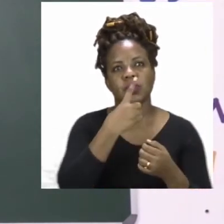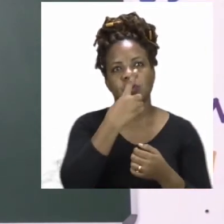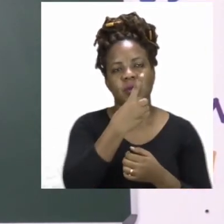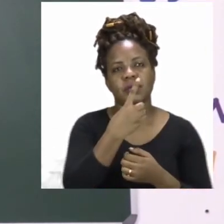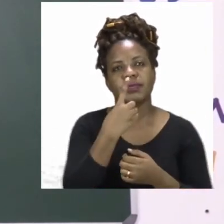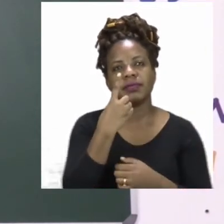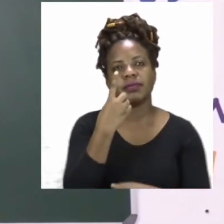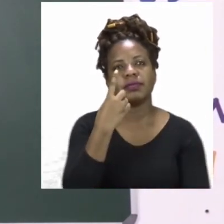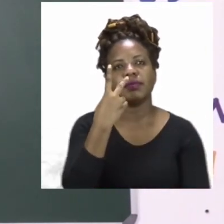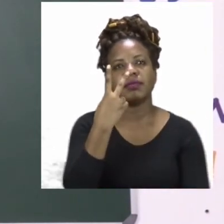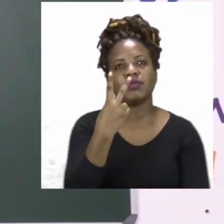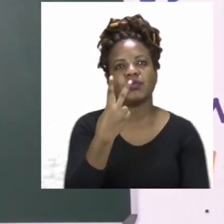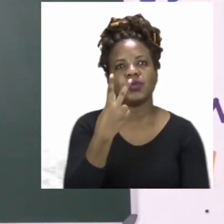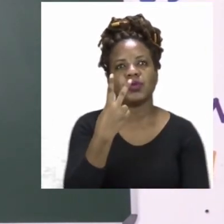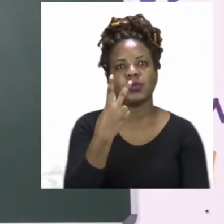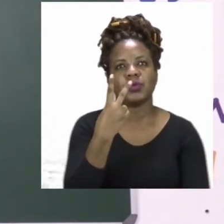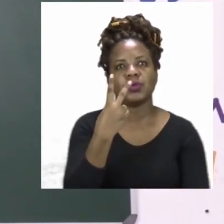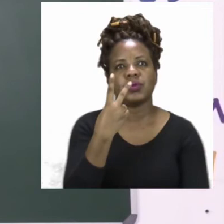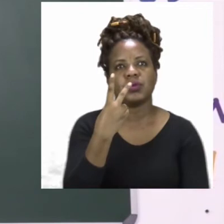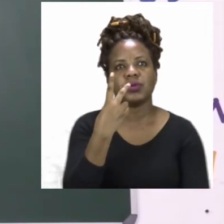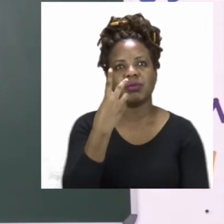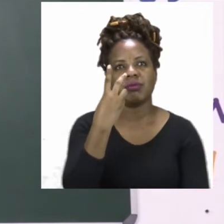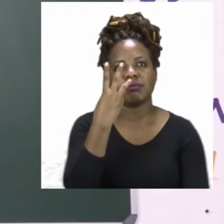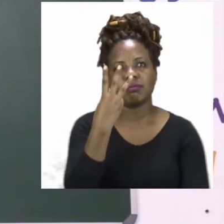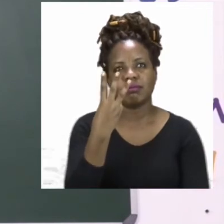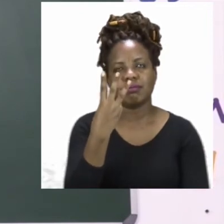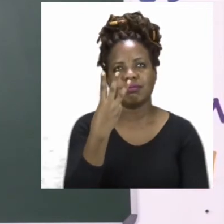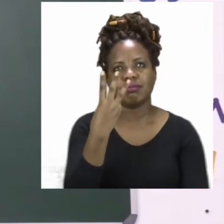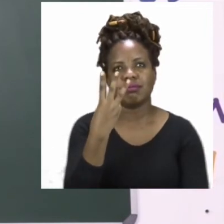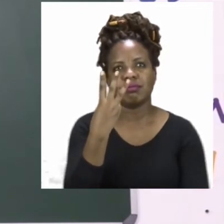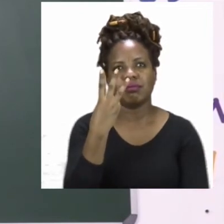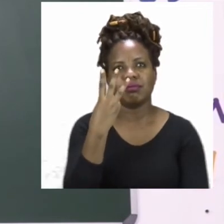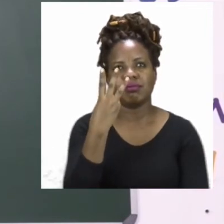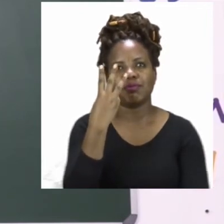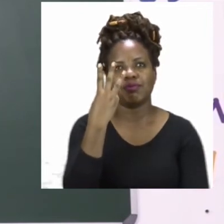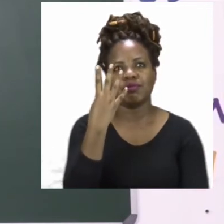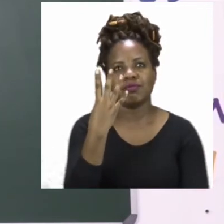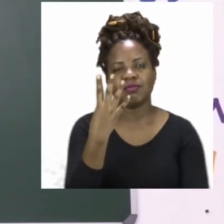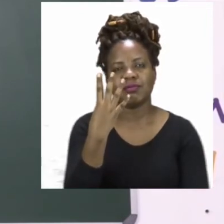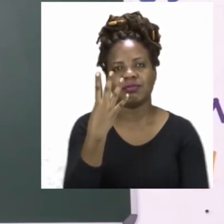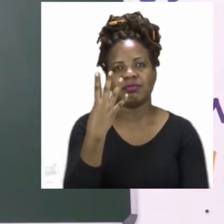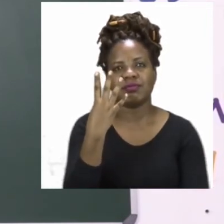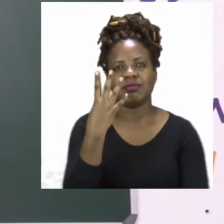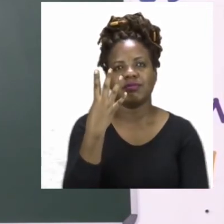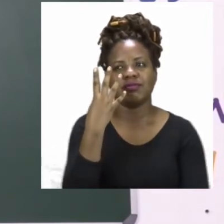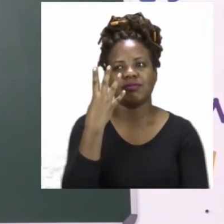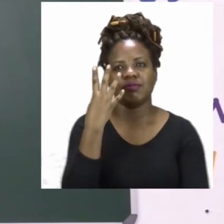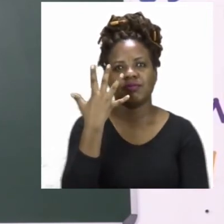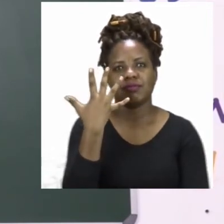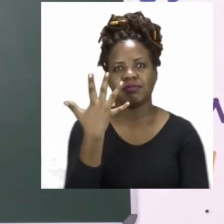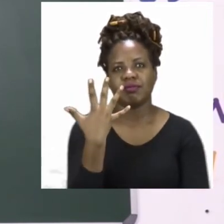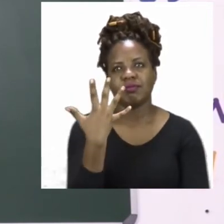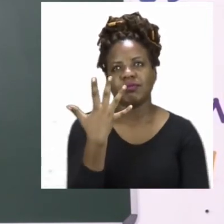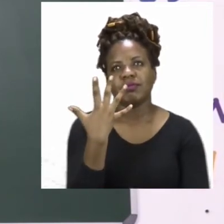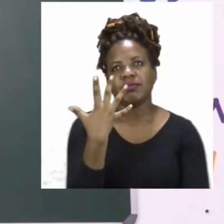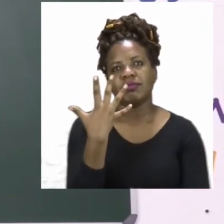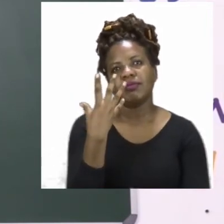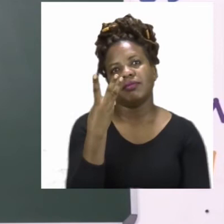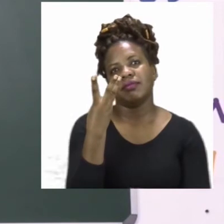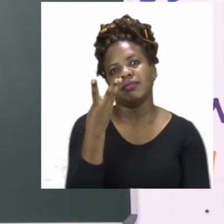1, 2, 3, 4,